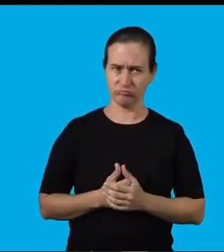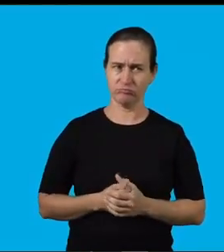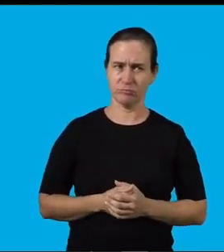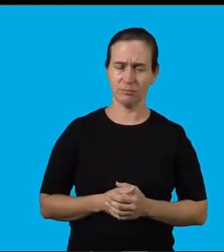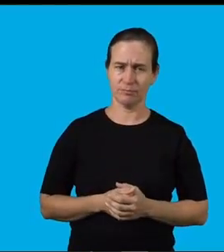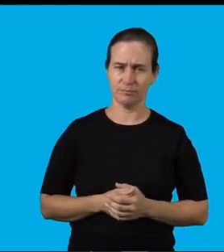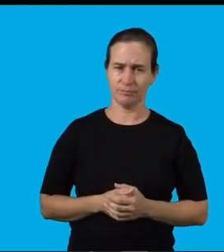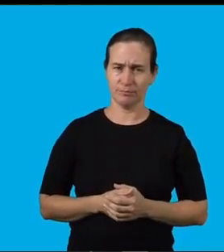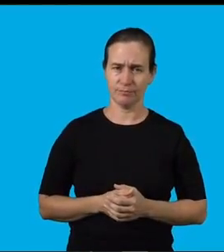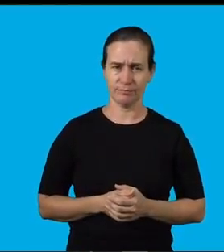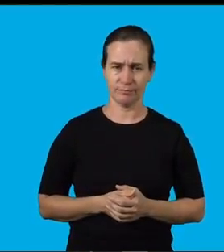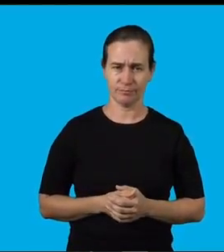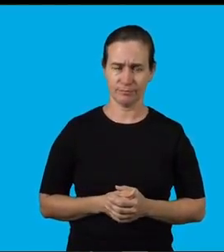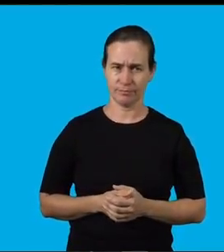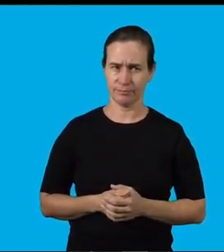84.